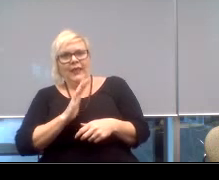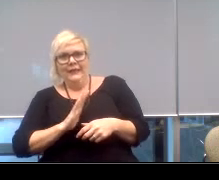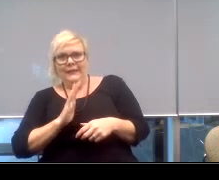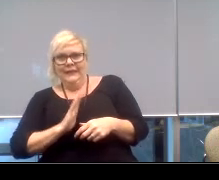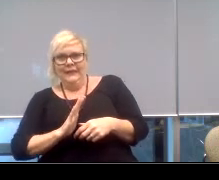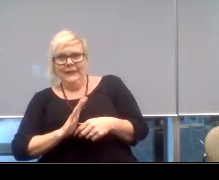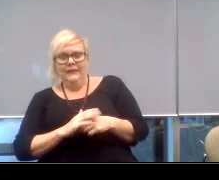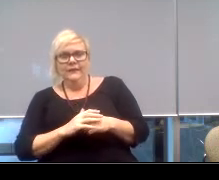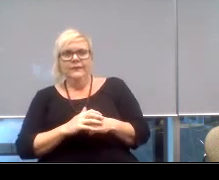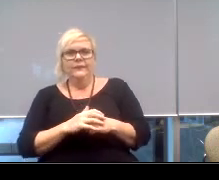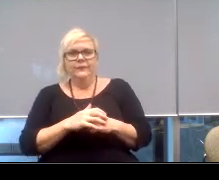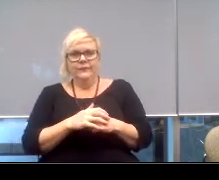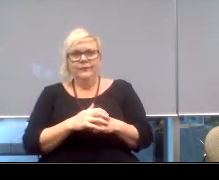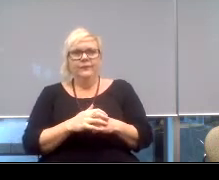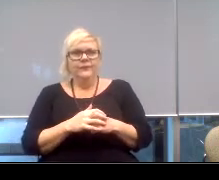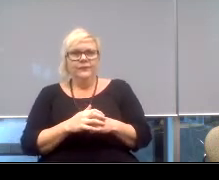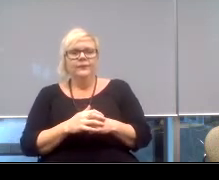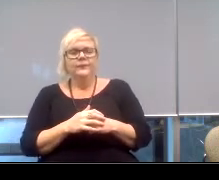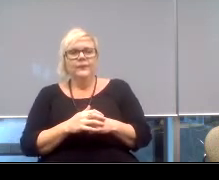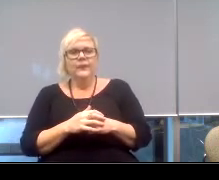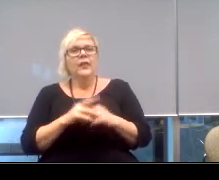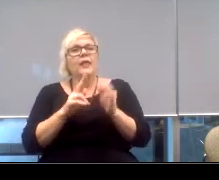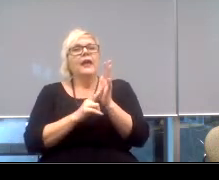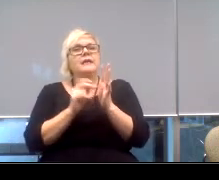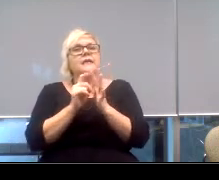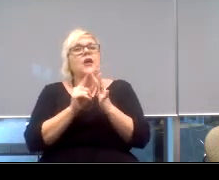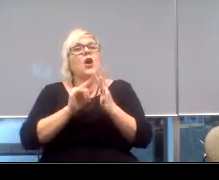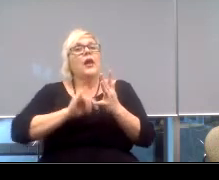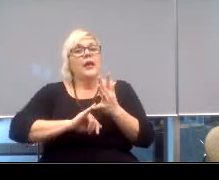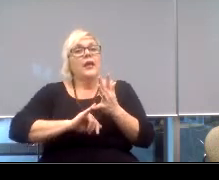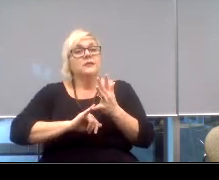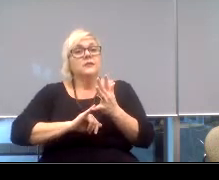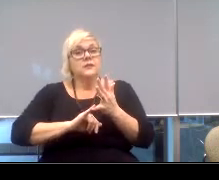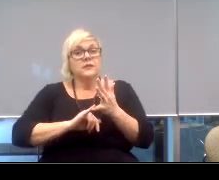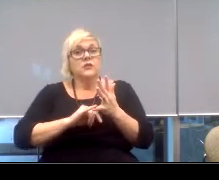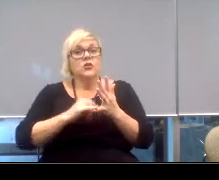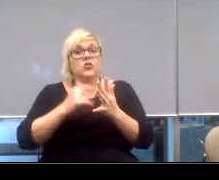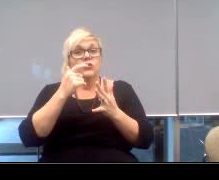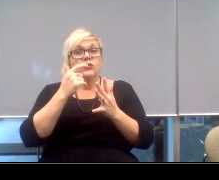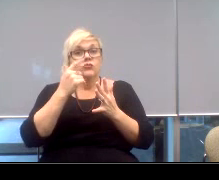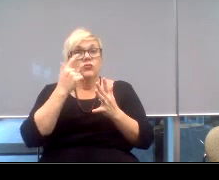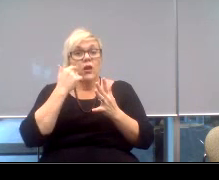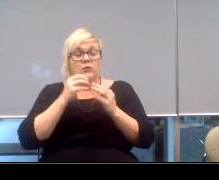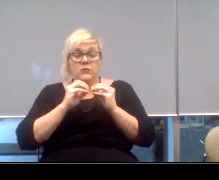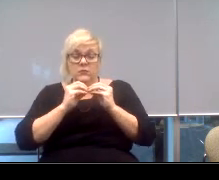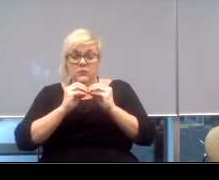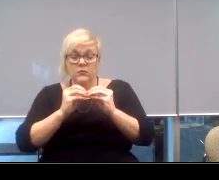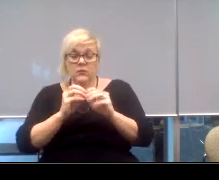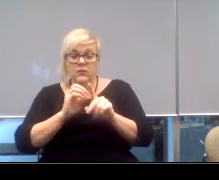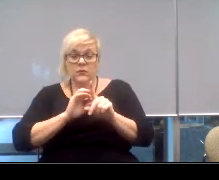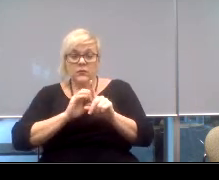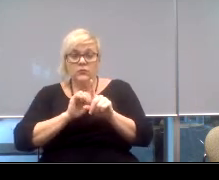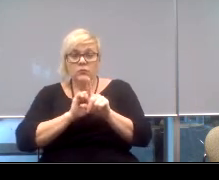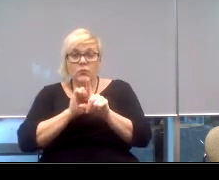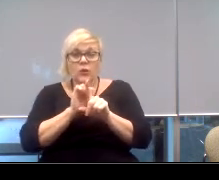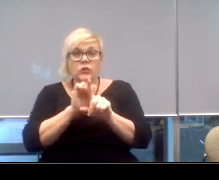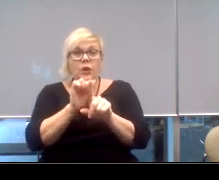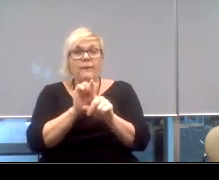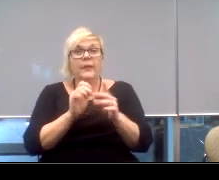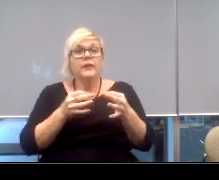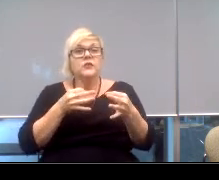their dwelling to. Now, the NDIS is working to further refine all design standards for SDA and has a particular interest